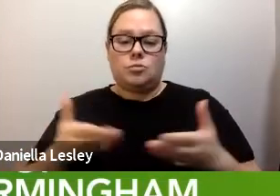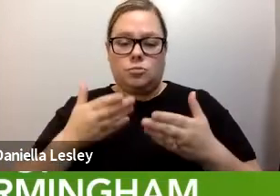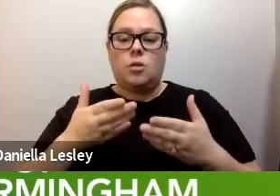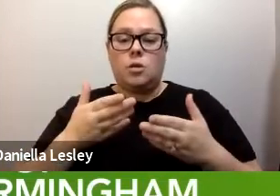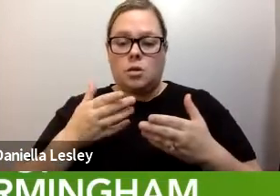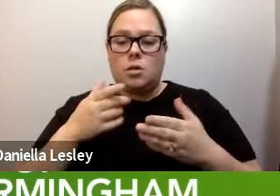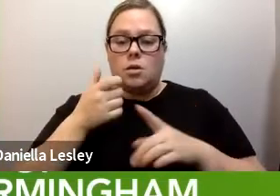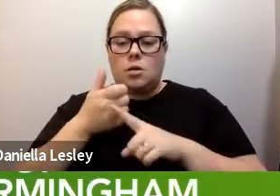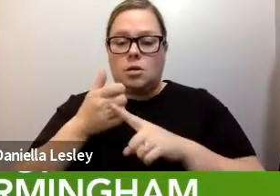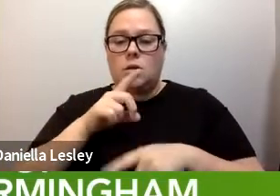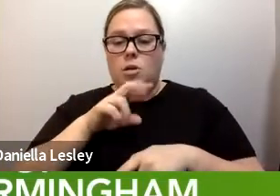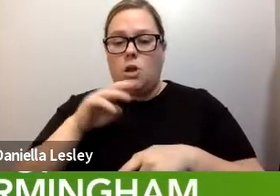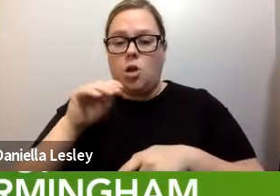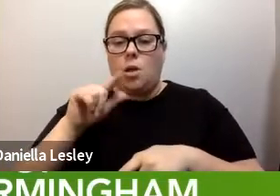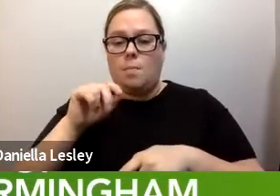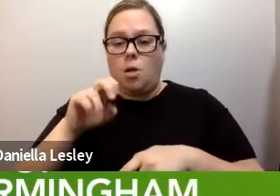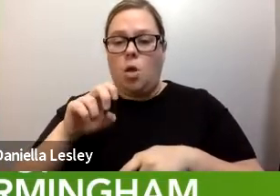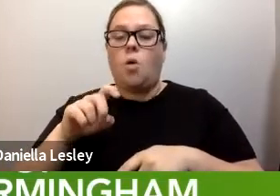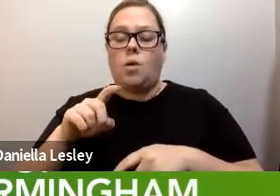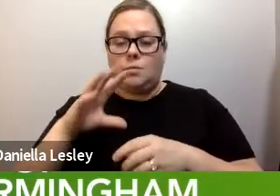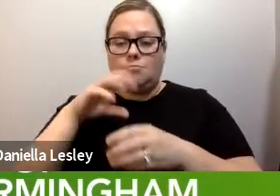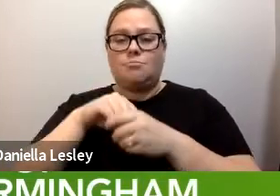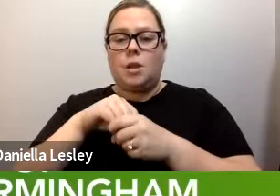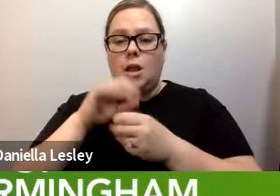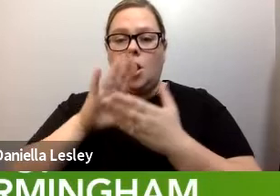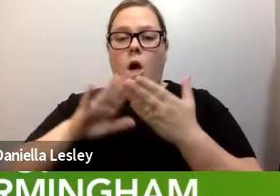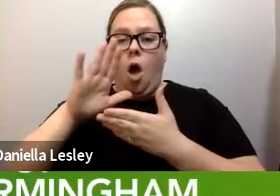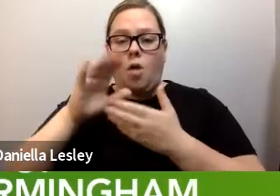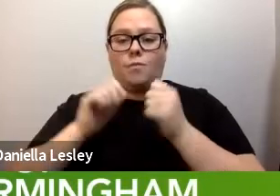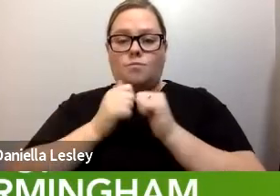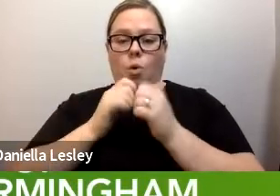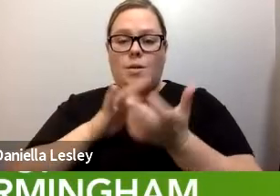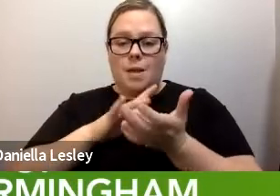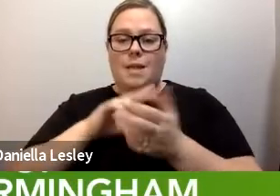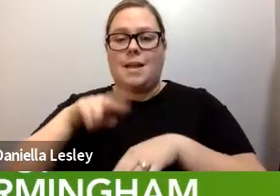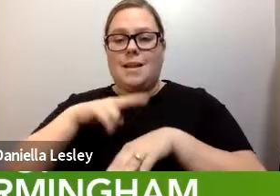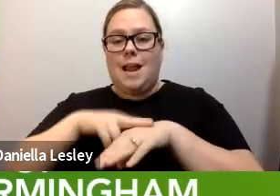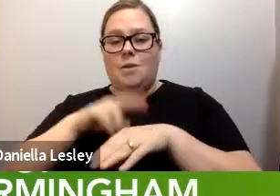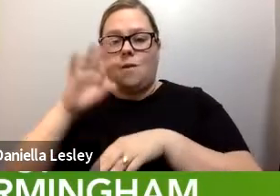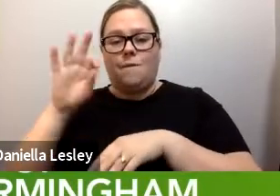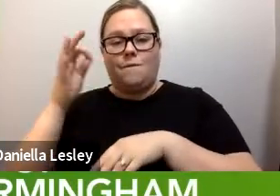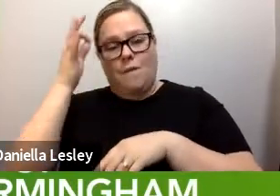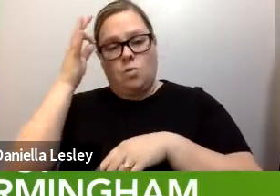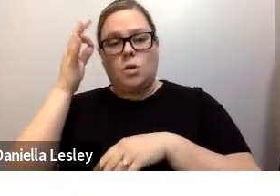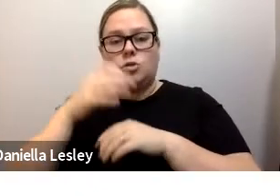fellow for the American College of Sports Medicine and the International Federation of Adapted Physical